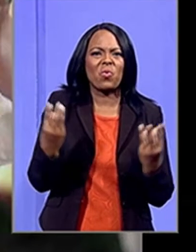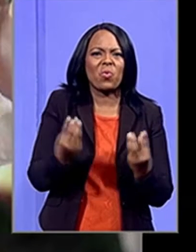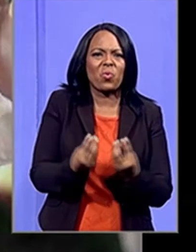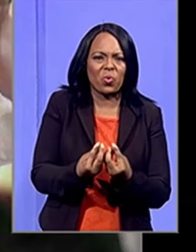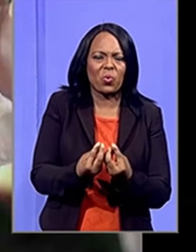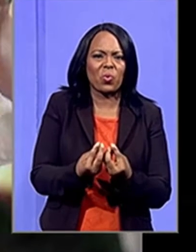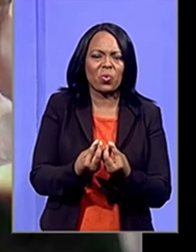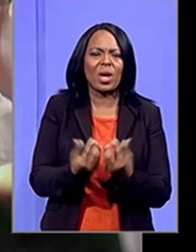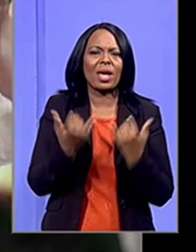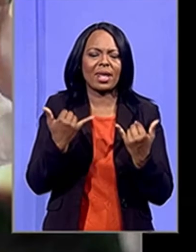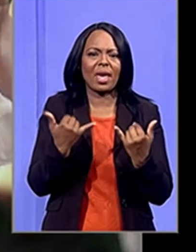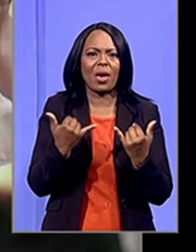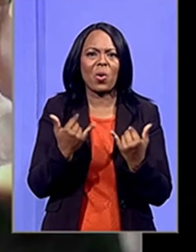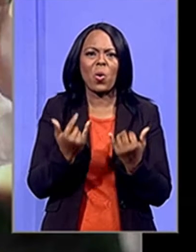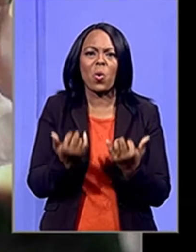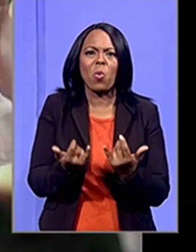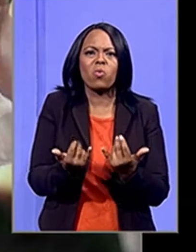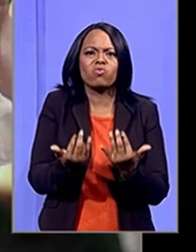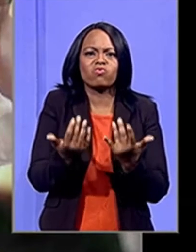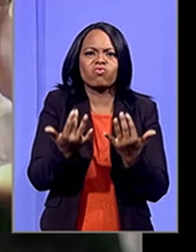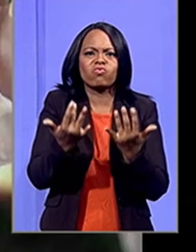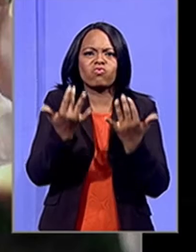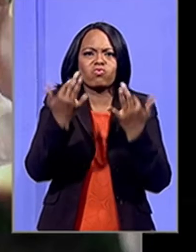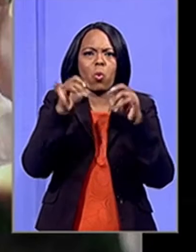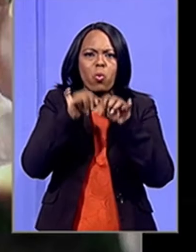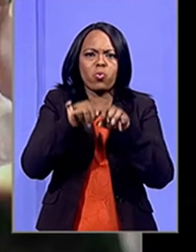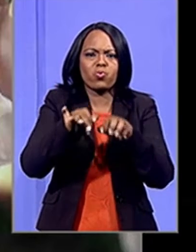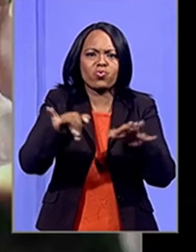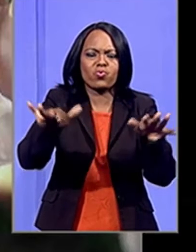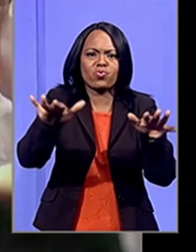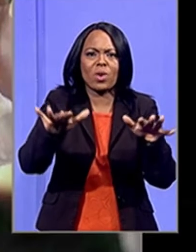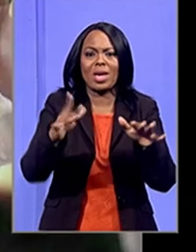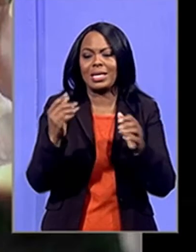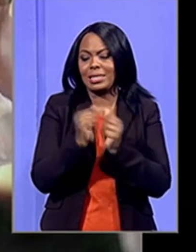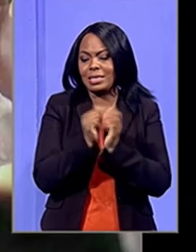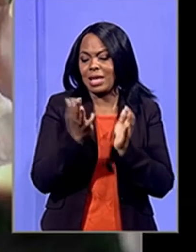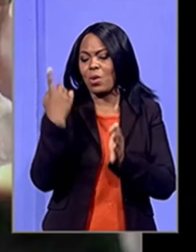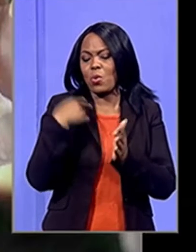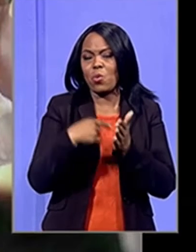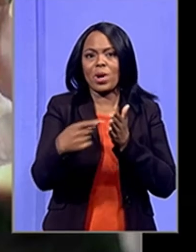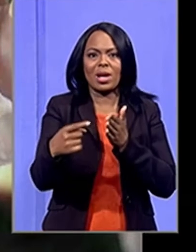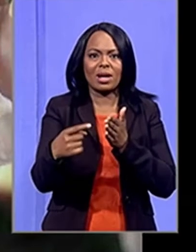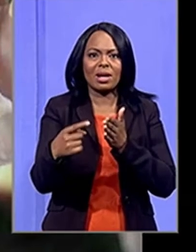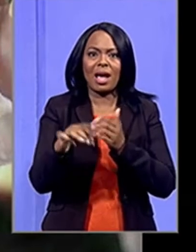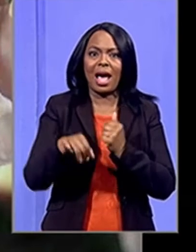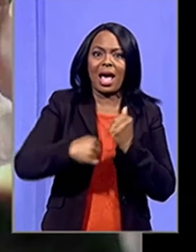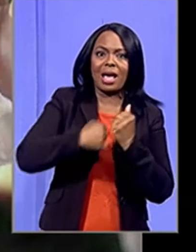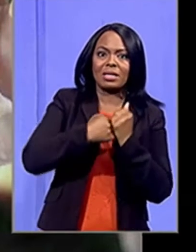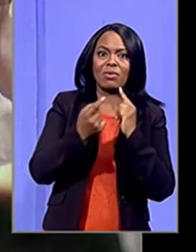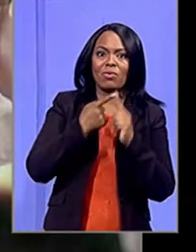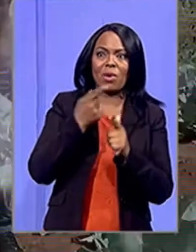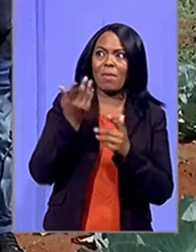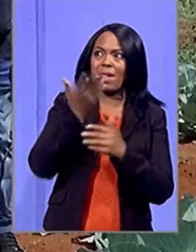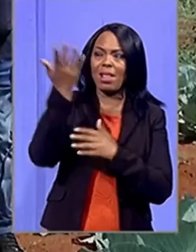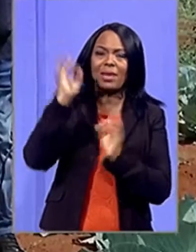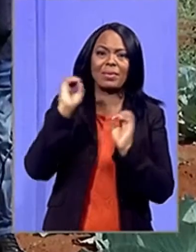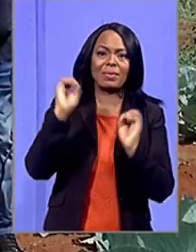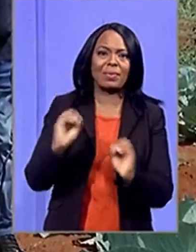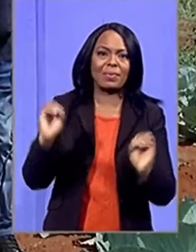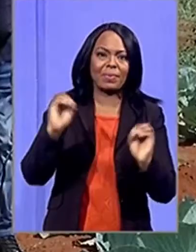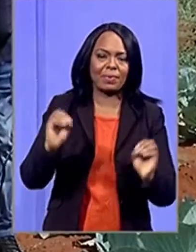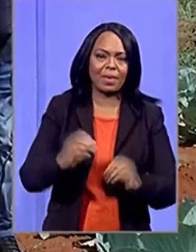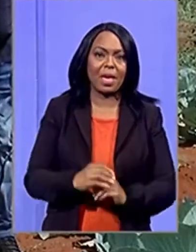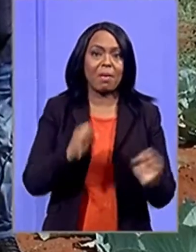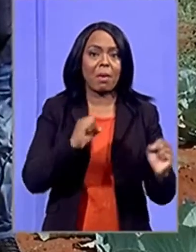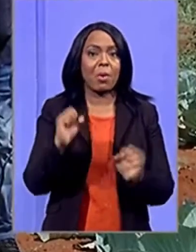been running out of control since last week, and with very, very little assistance coming in from elsewhere. Re